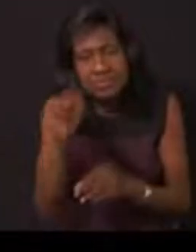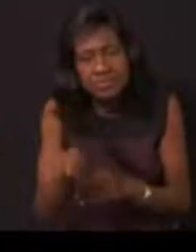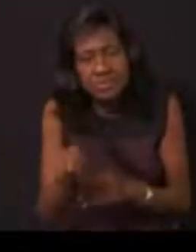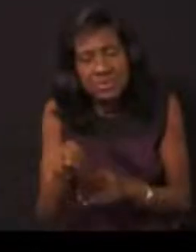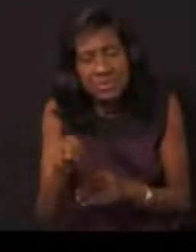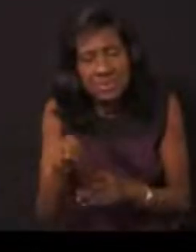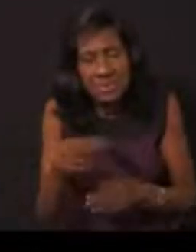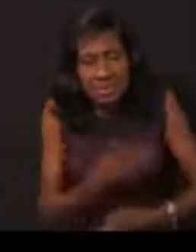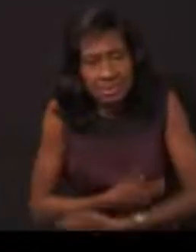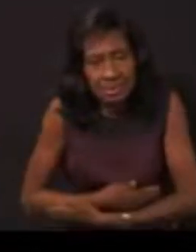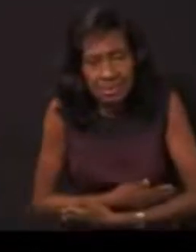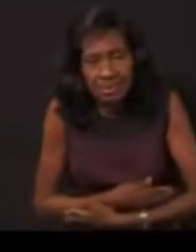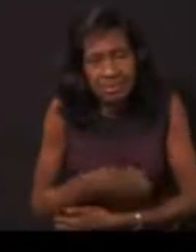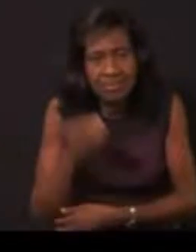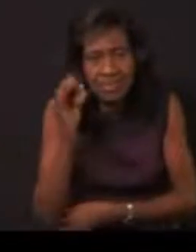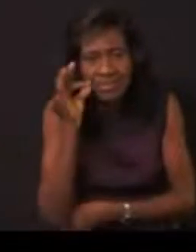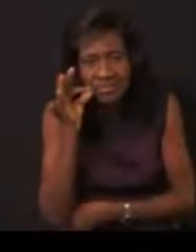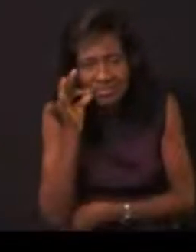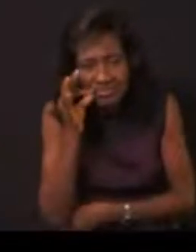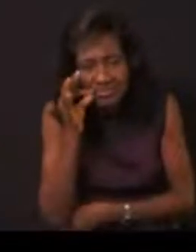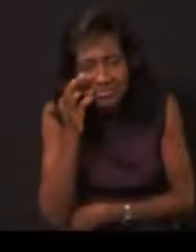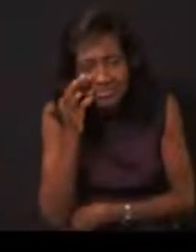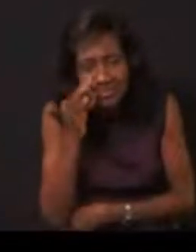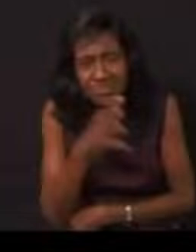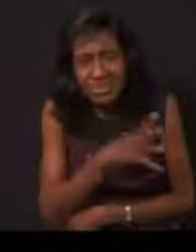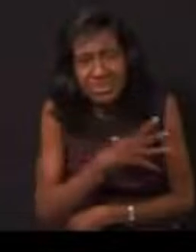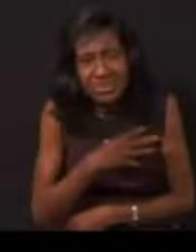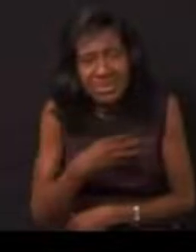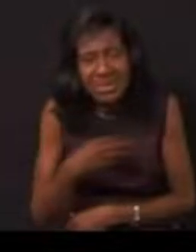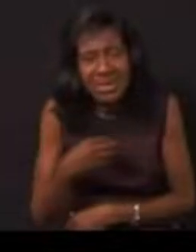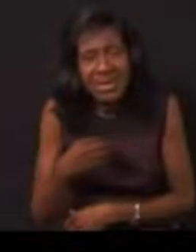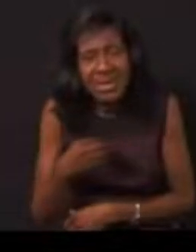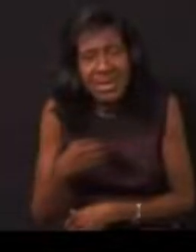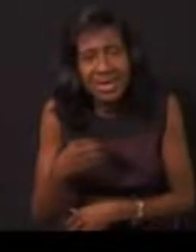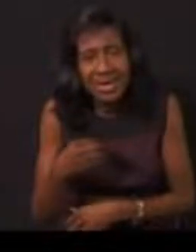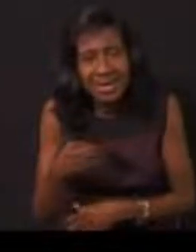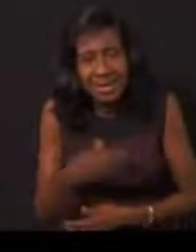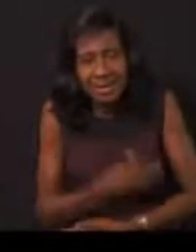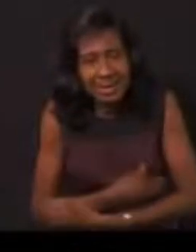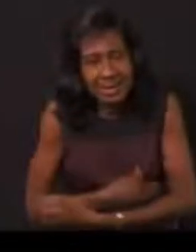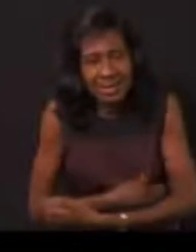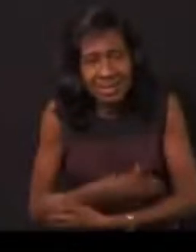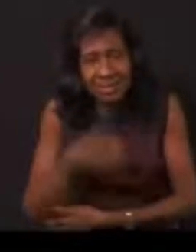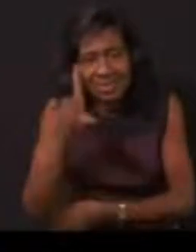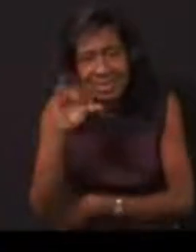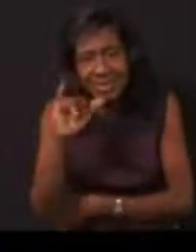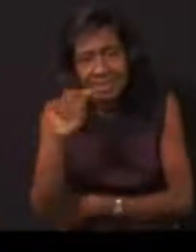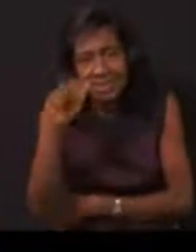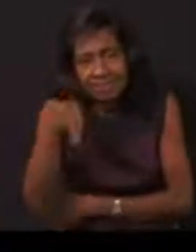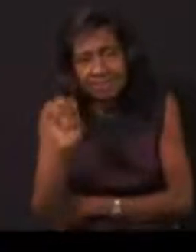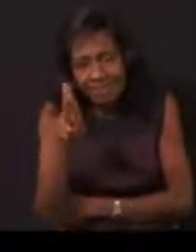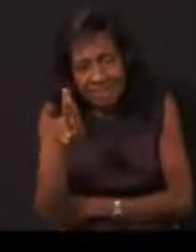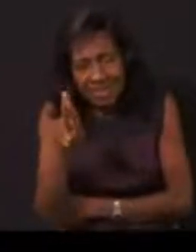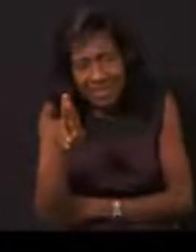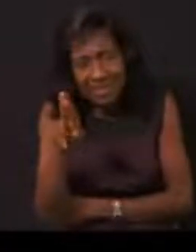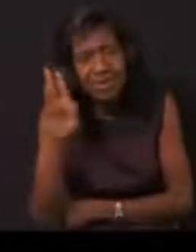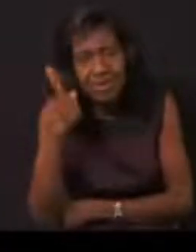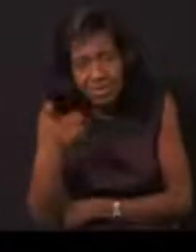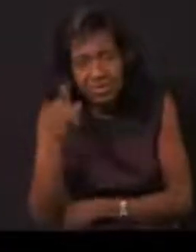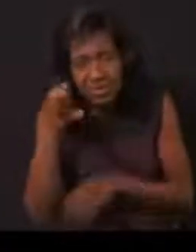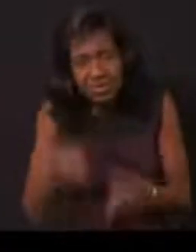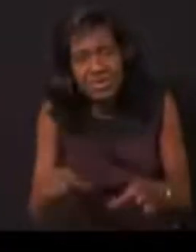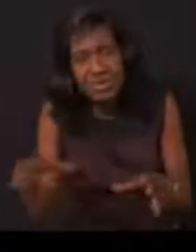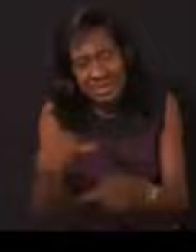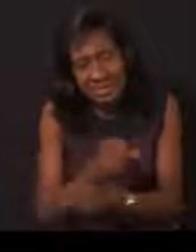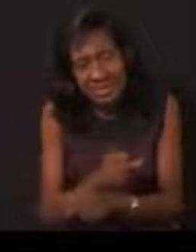and adult hygiene products, these will also be added, but only as required. We're asking that if